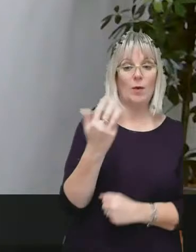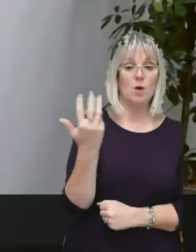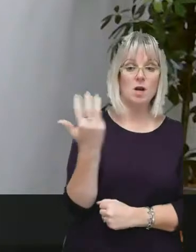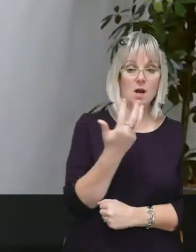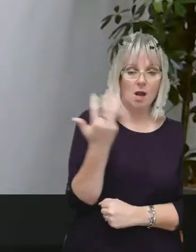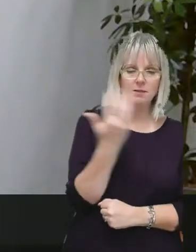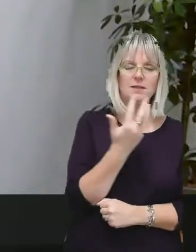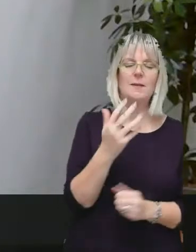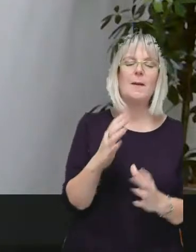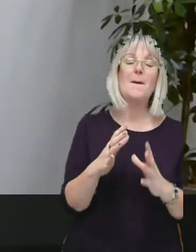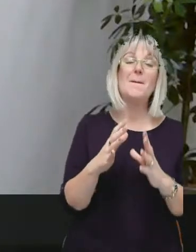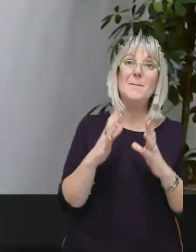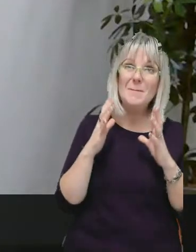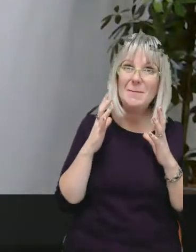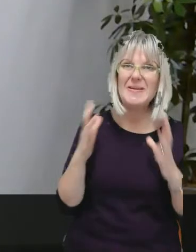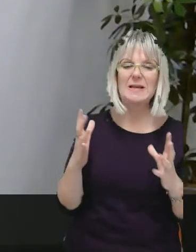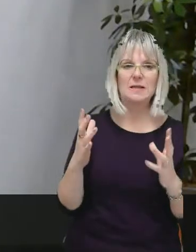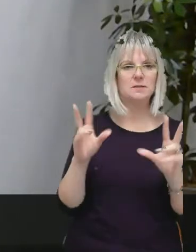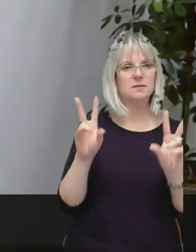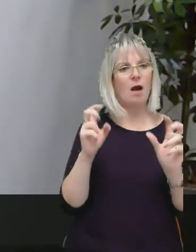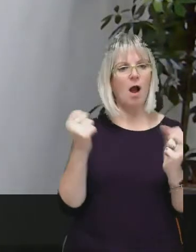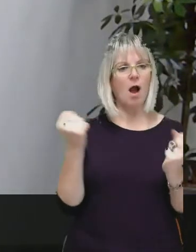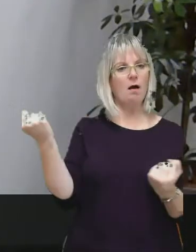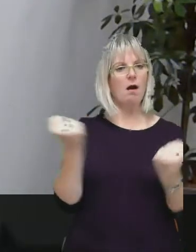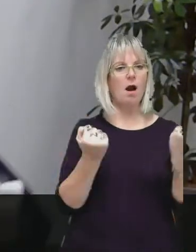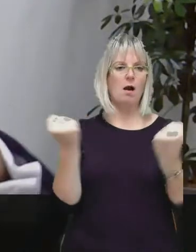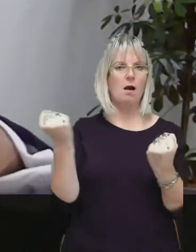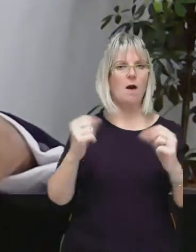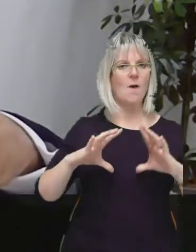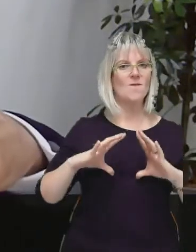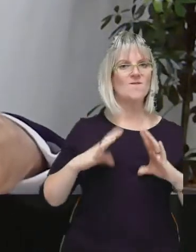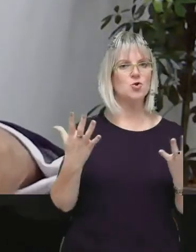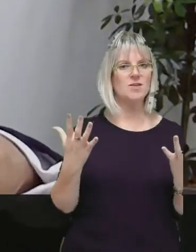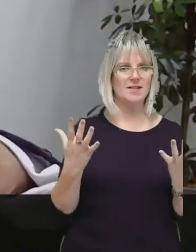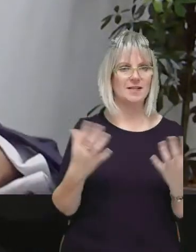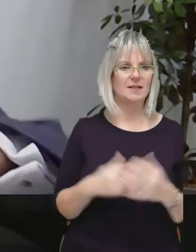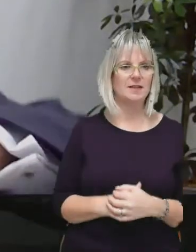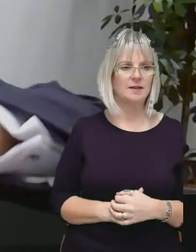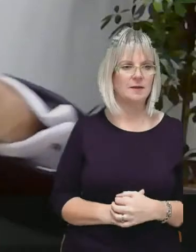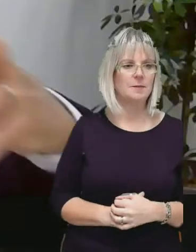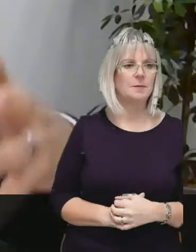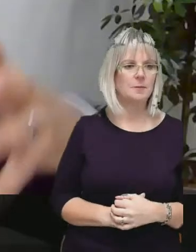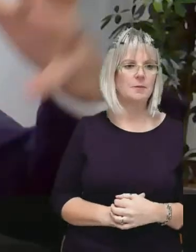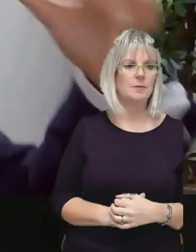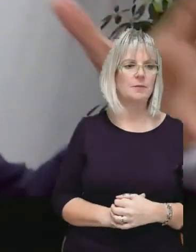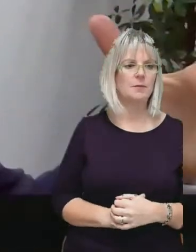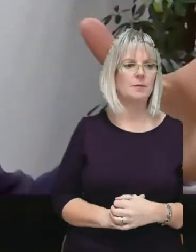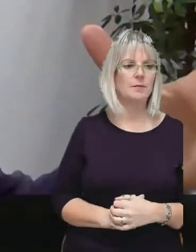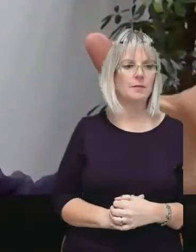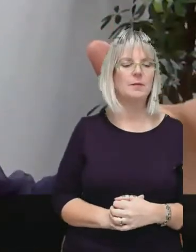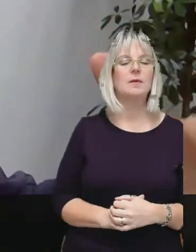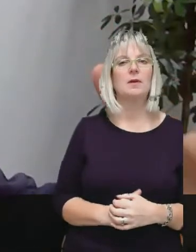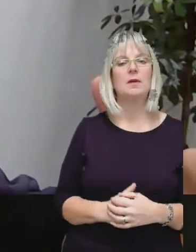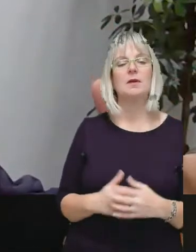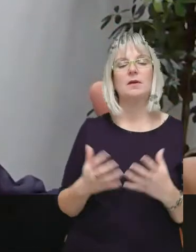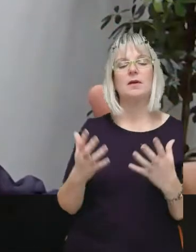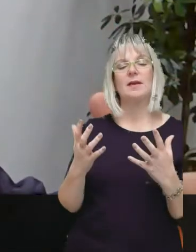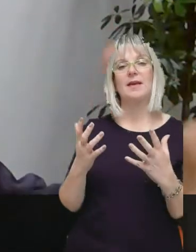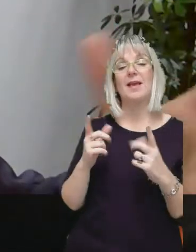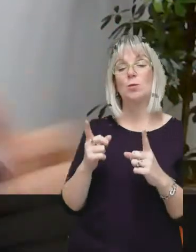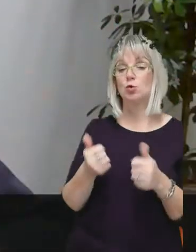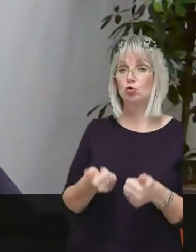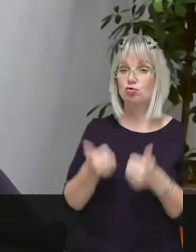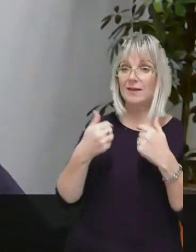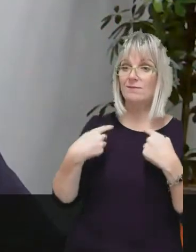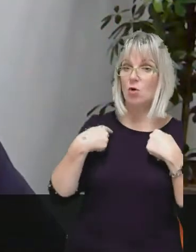was a fantastic day. It was great to see us looking at the possibilities there are with